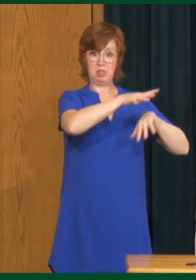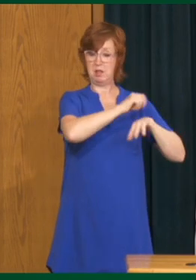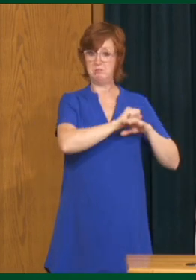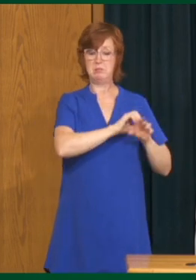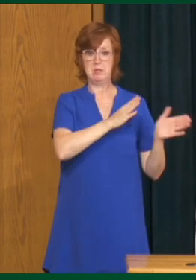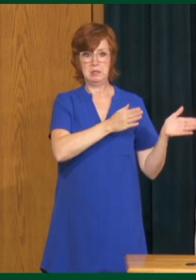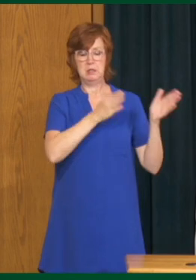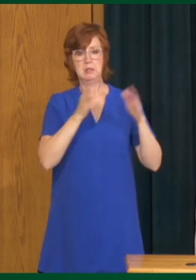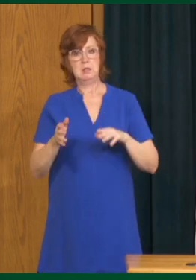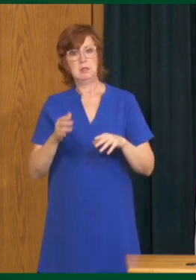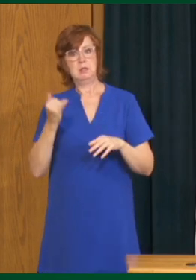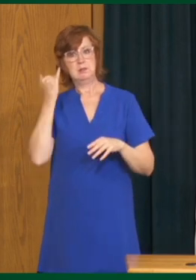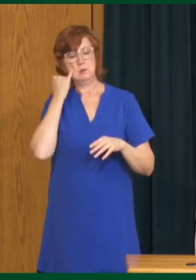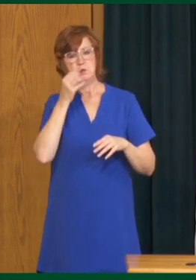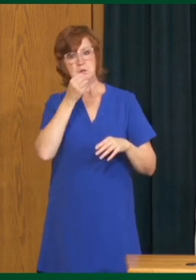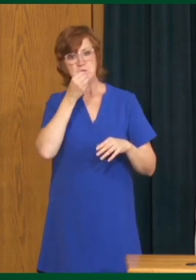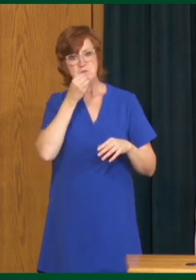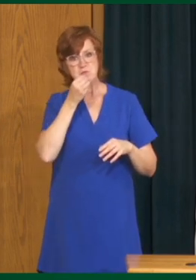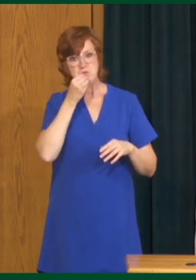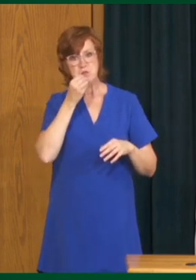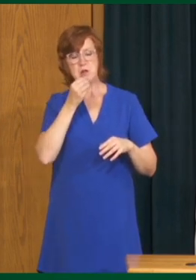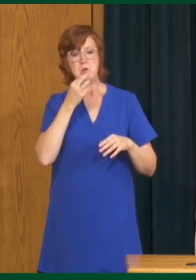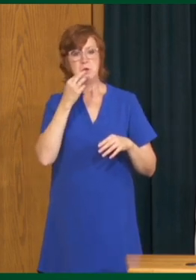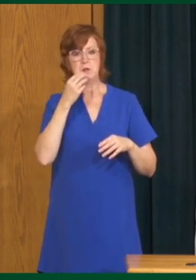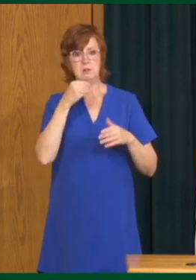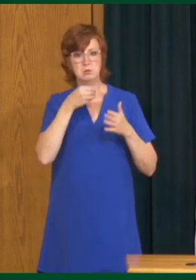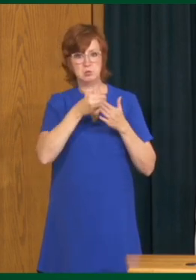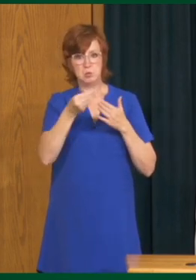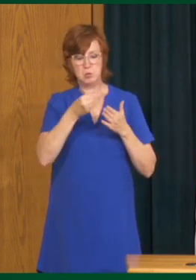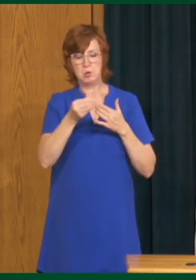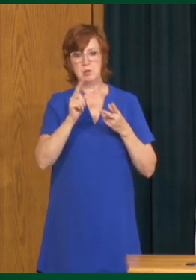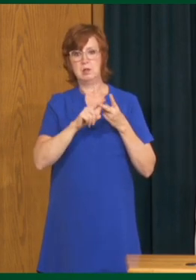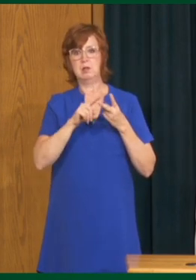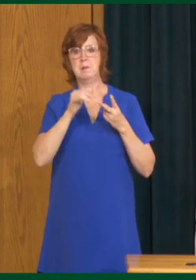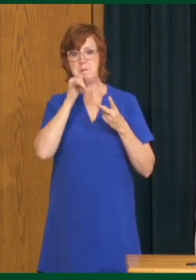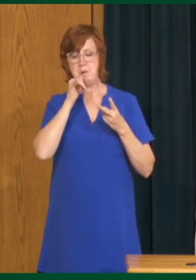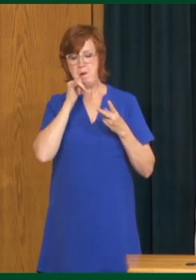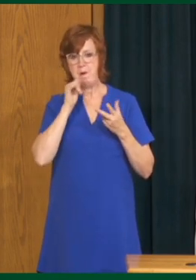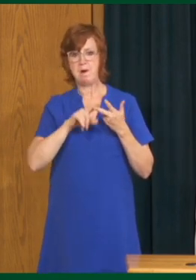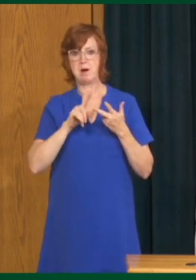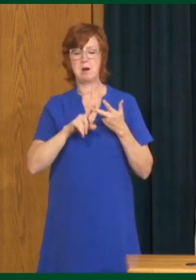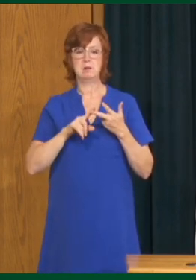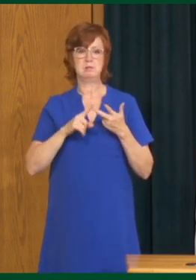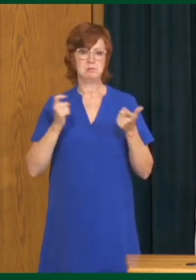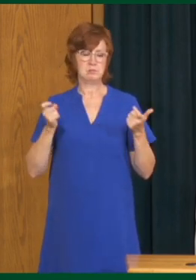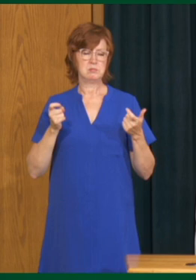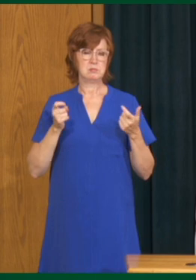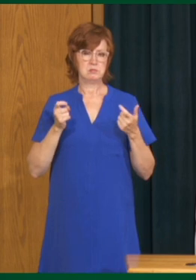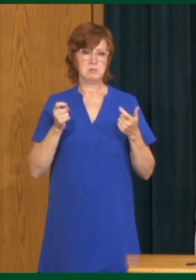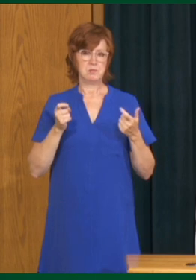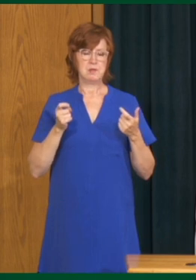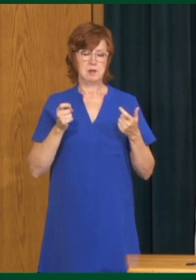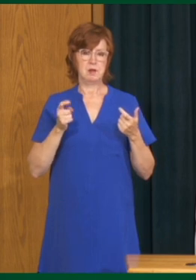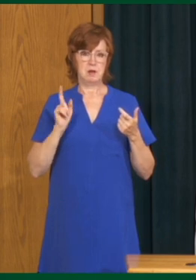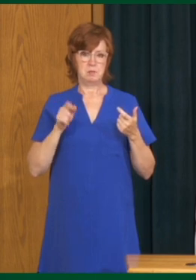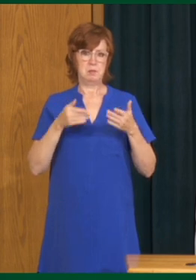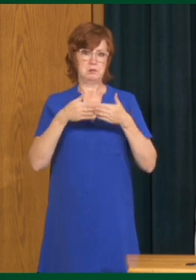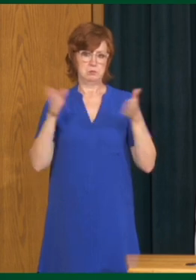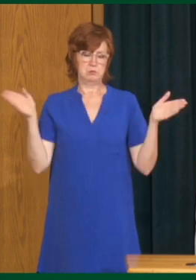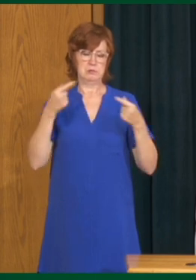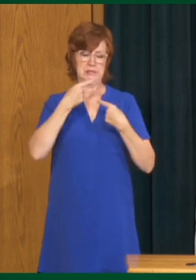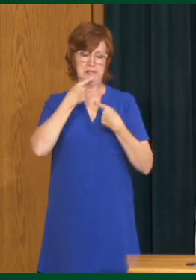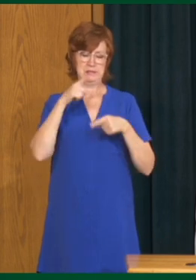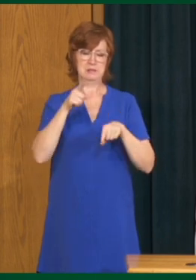grocery store while symptomatic, and then there's some concern that transmission may occur in those settings, there'll be more frequent